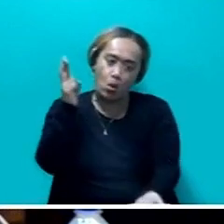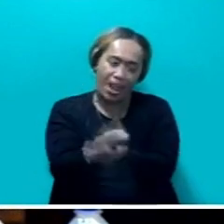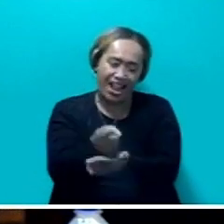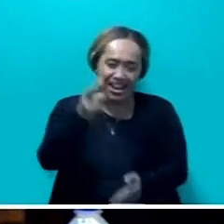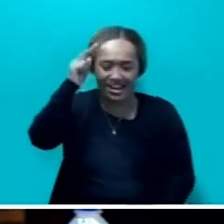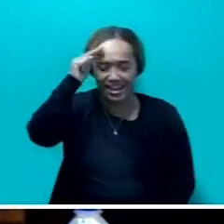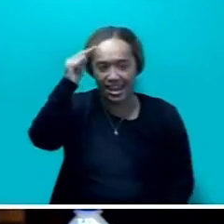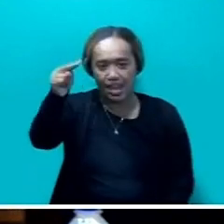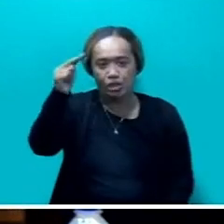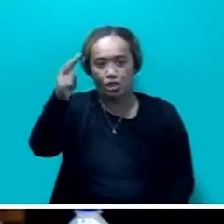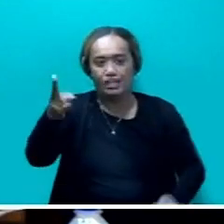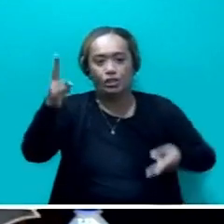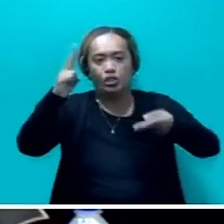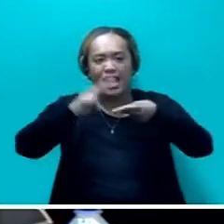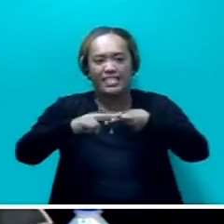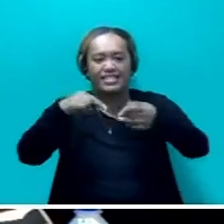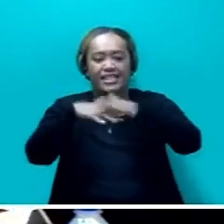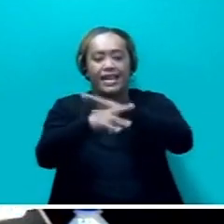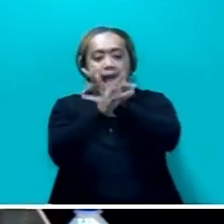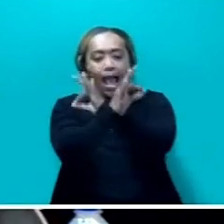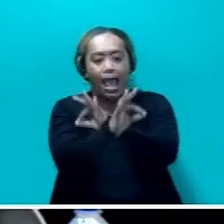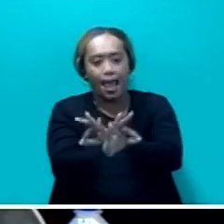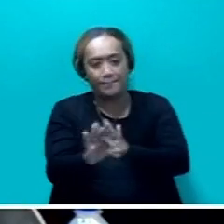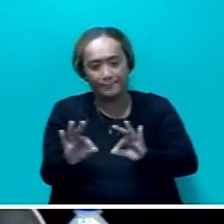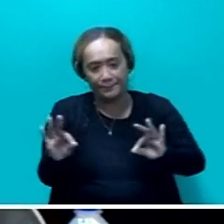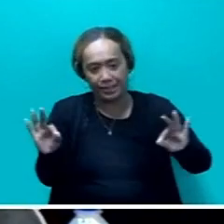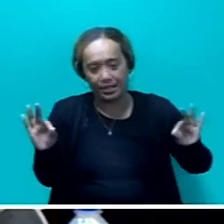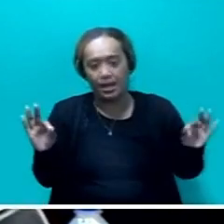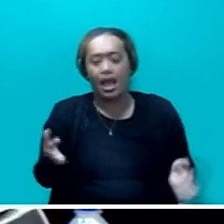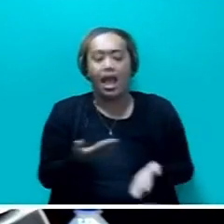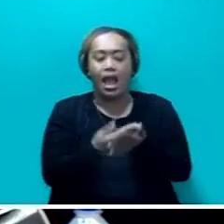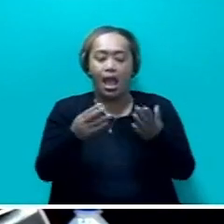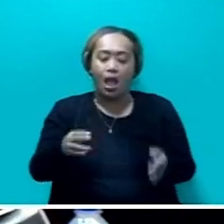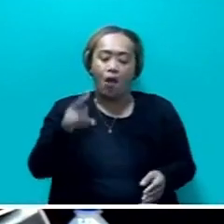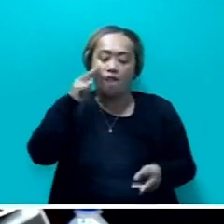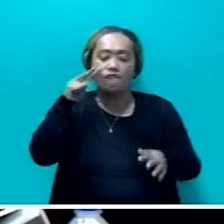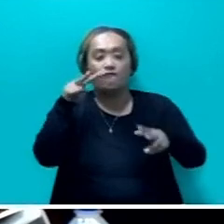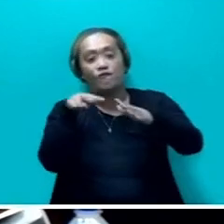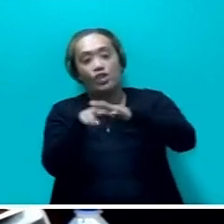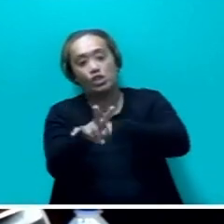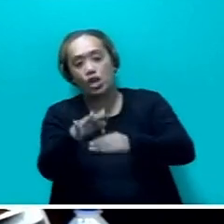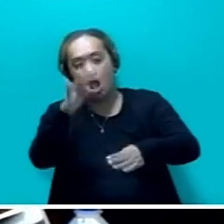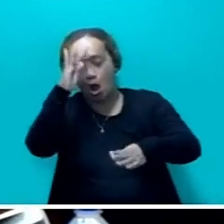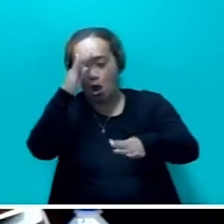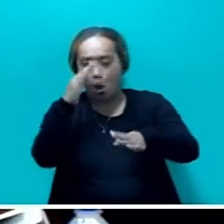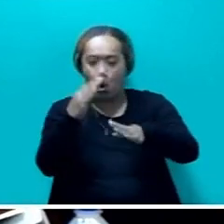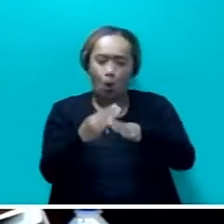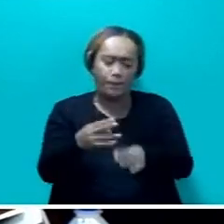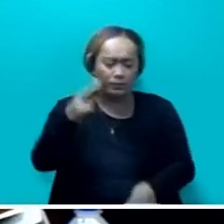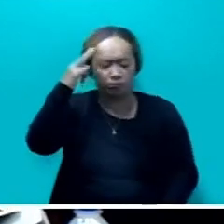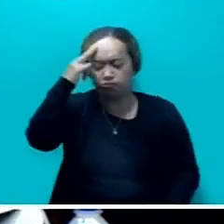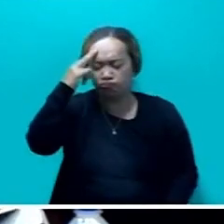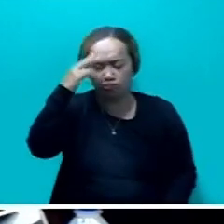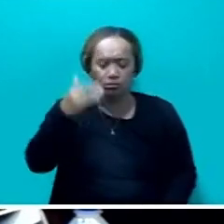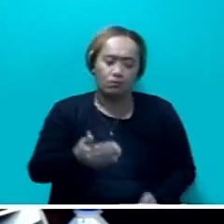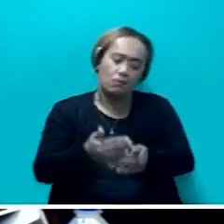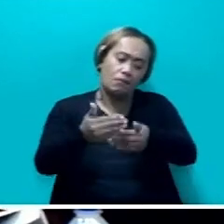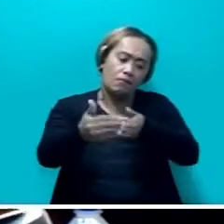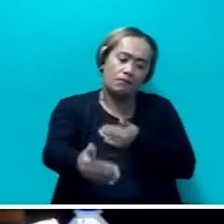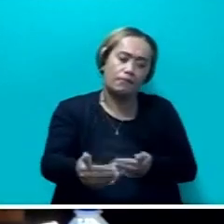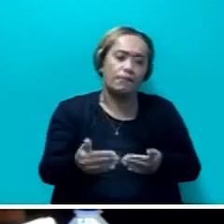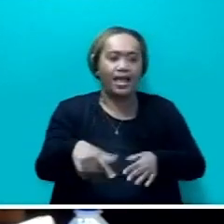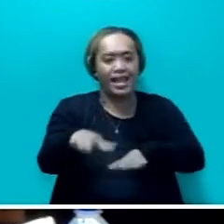nation genuinely united in harmony, true nationhood of vision, hopes, aspirations, and a land of vast